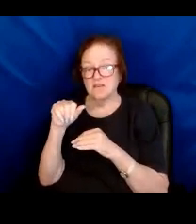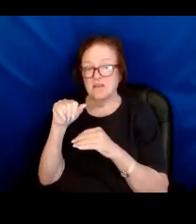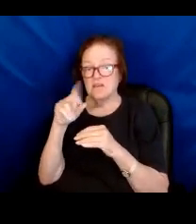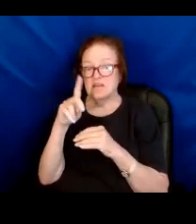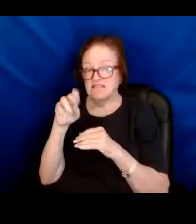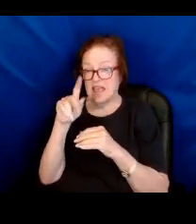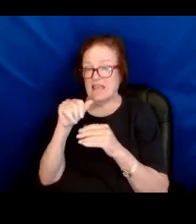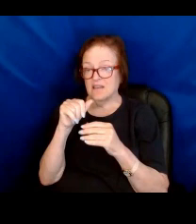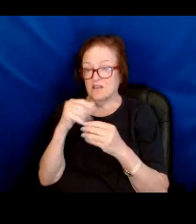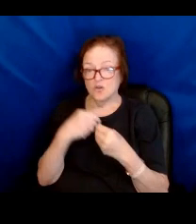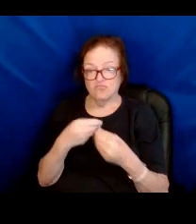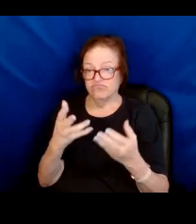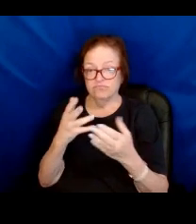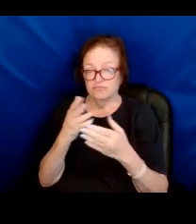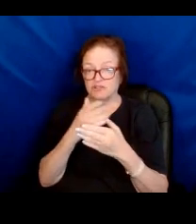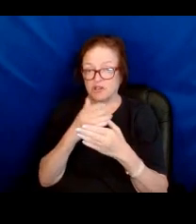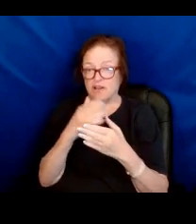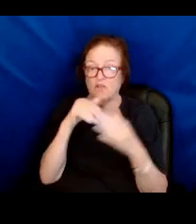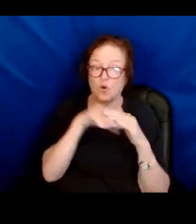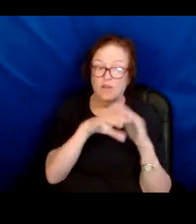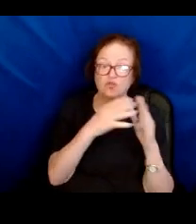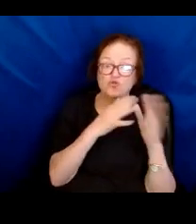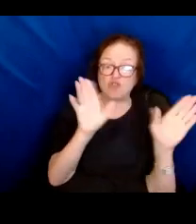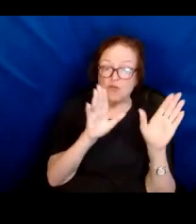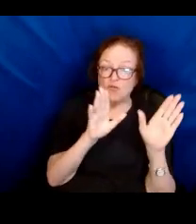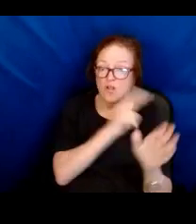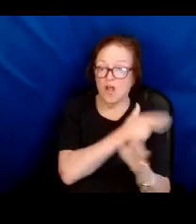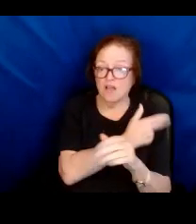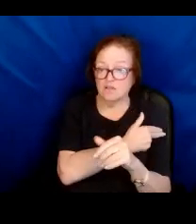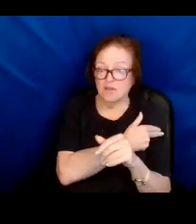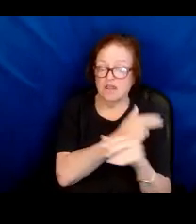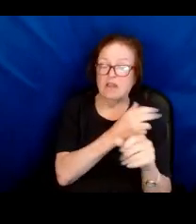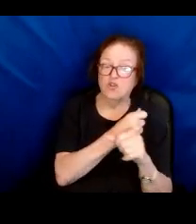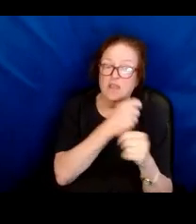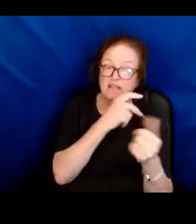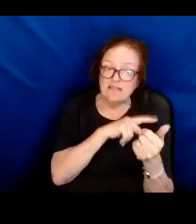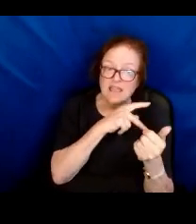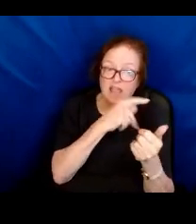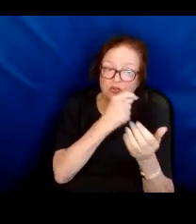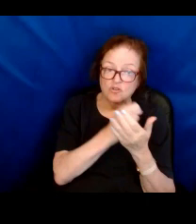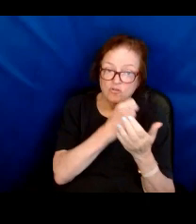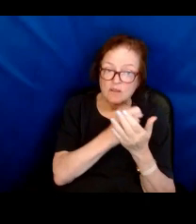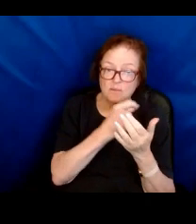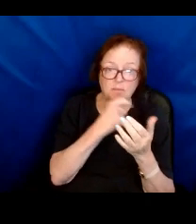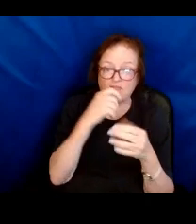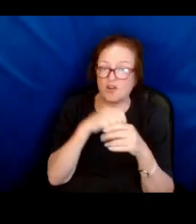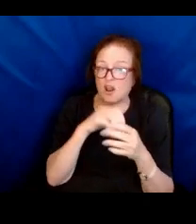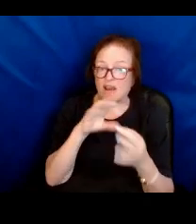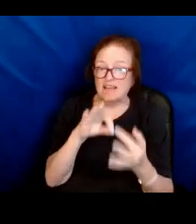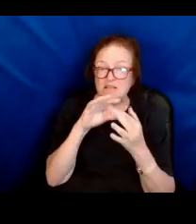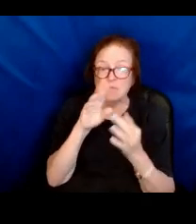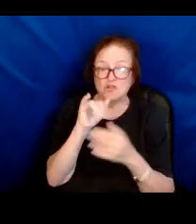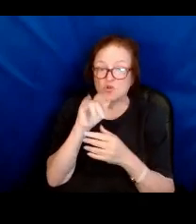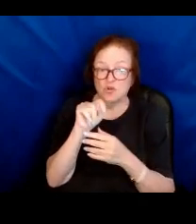If somebody goes into a general hospital and receives psychiatric treatment, but they're not in a specialized unit, they